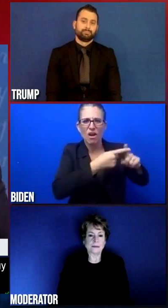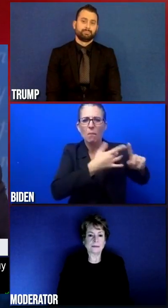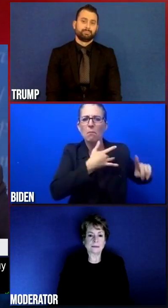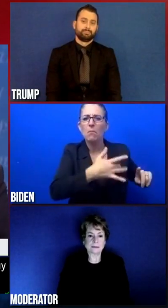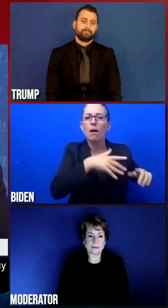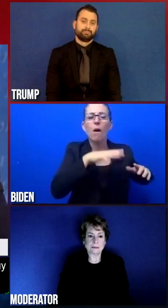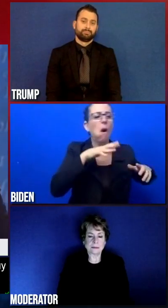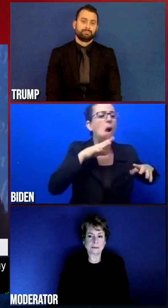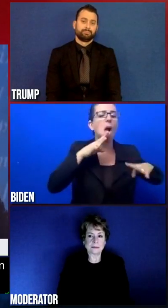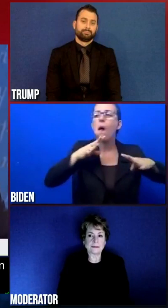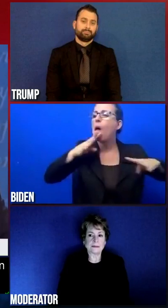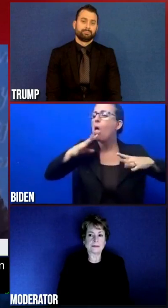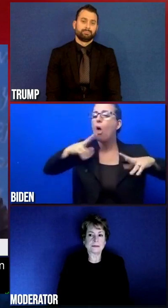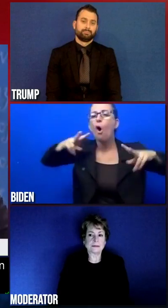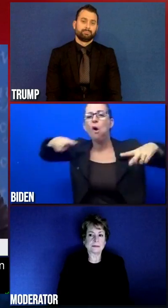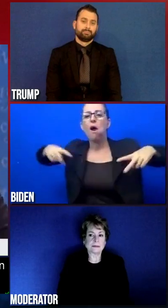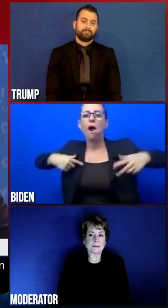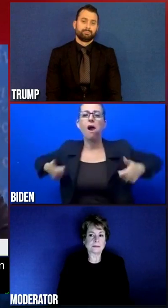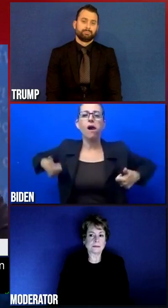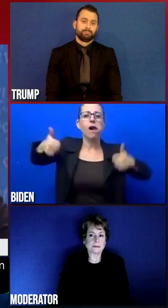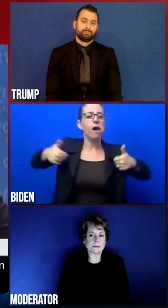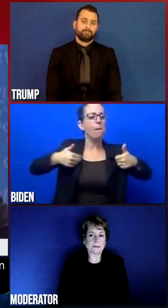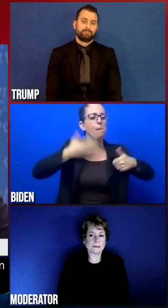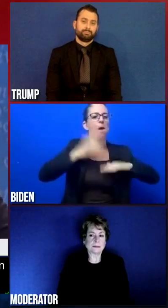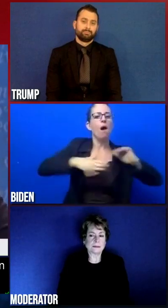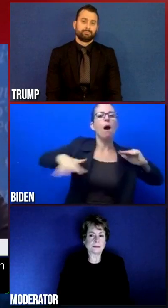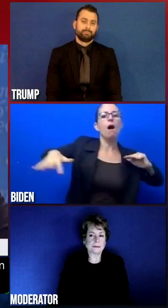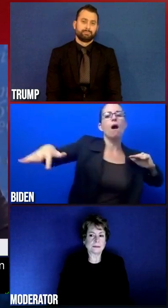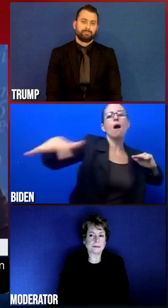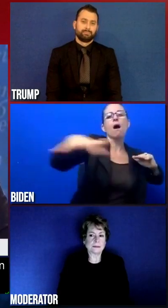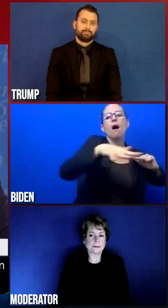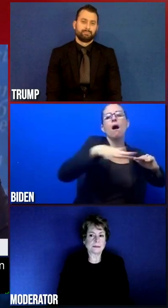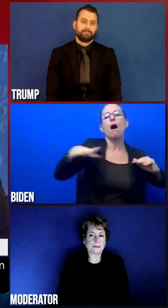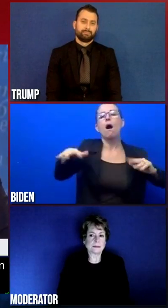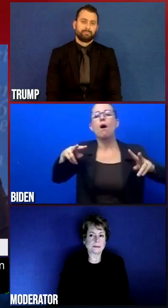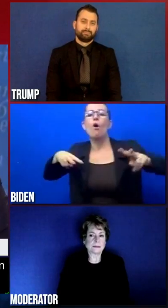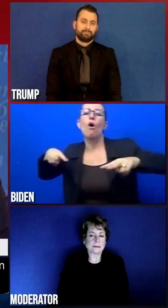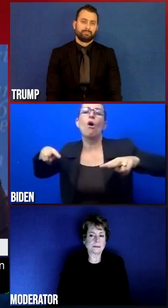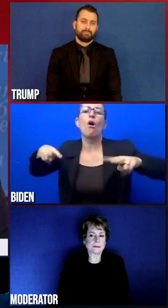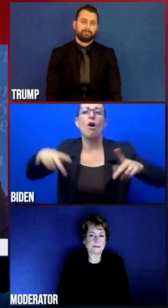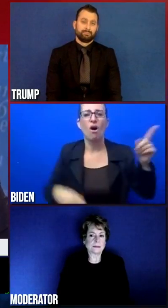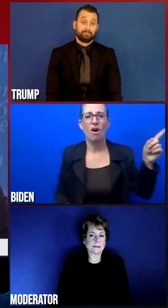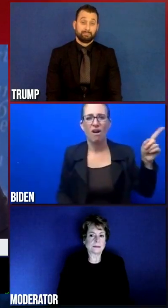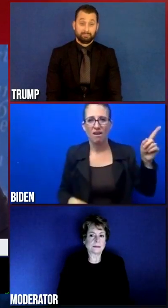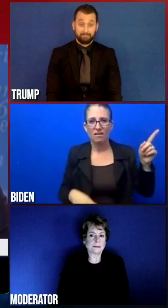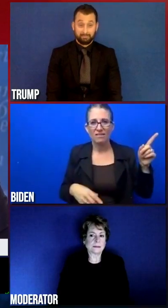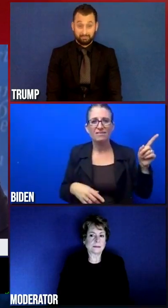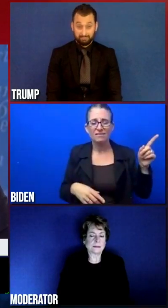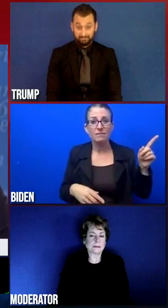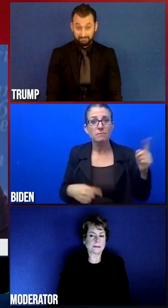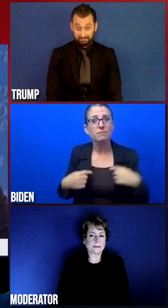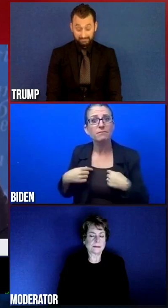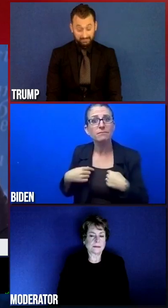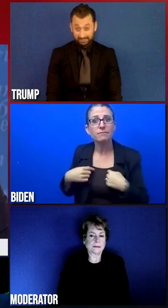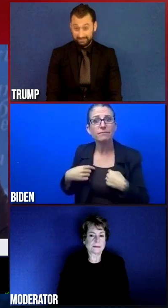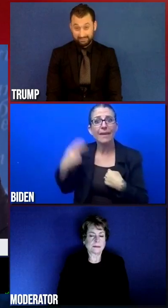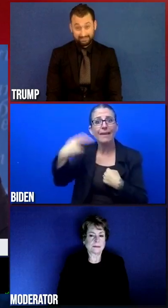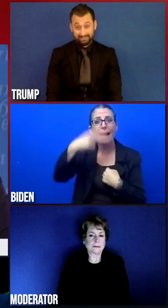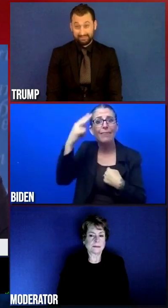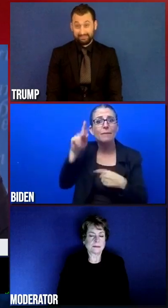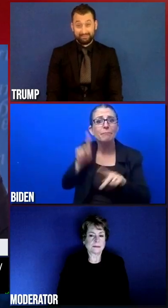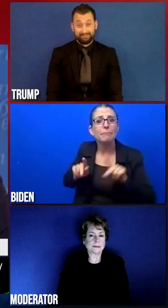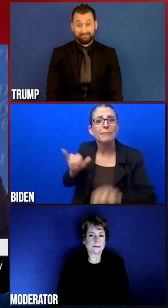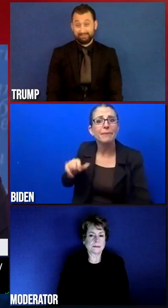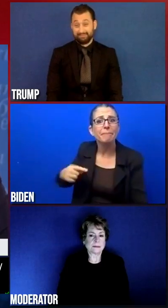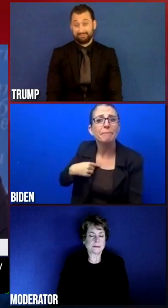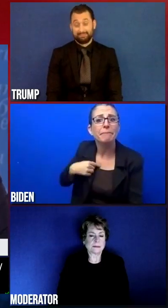like me and grew up in Scranton. They look down on people who don't have money. They look down on people who are of a different faith. They look down on people who are